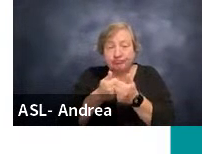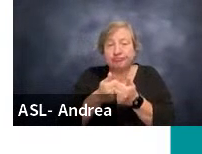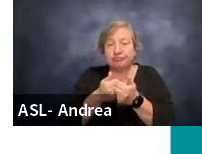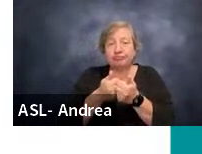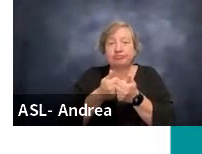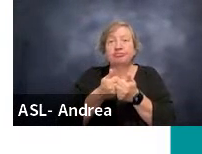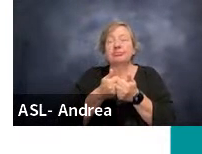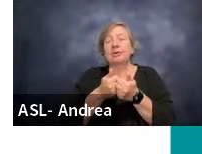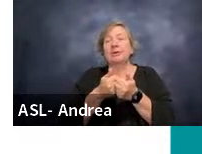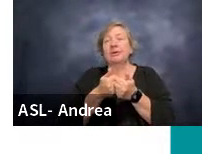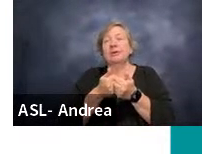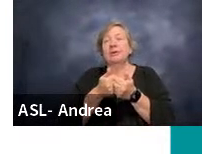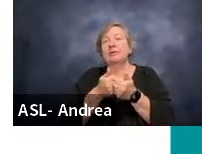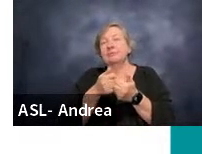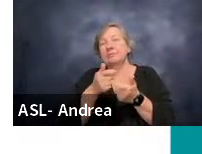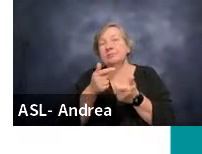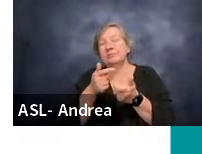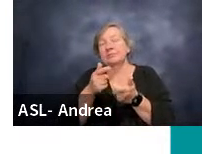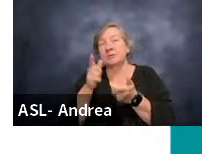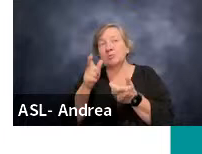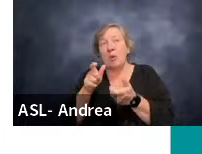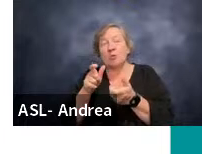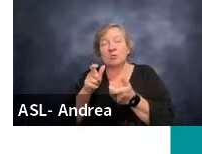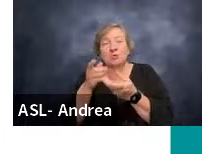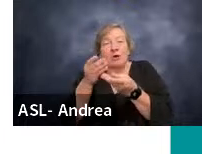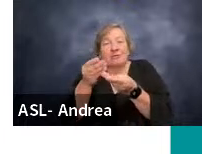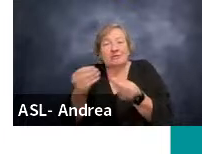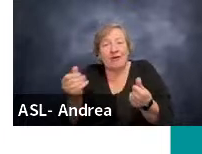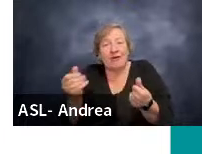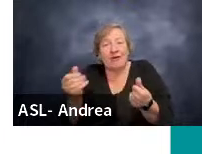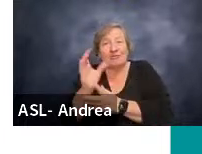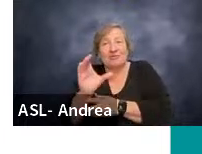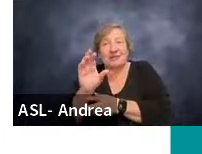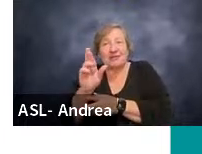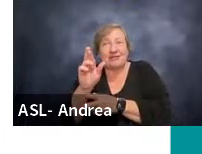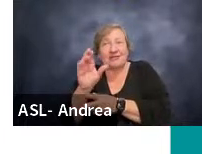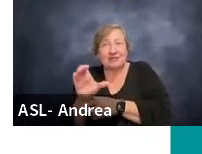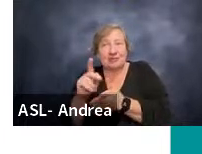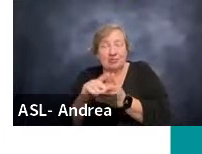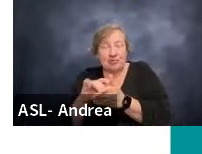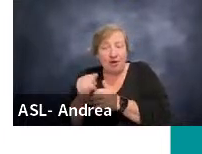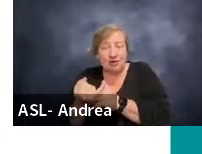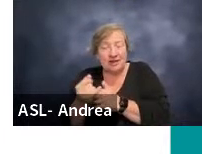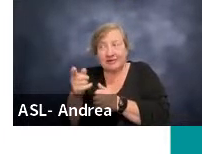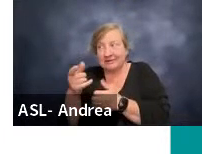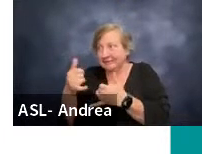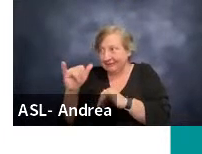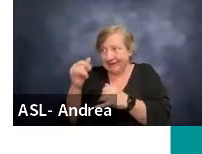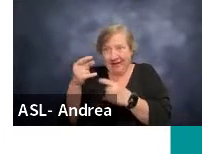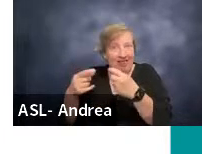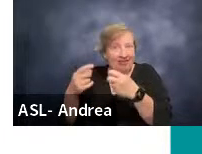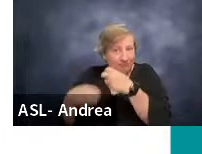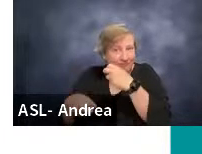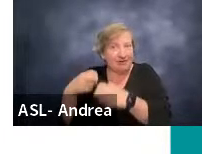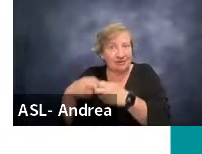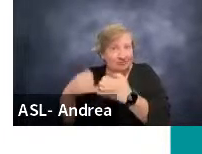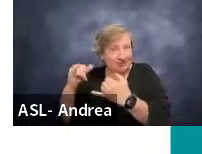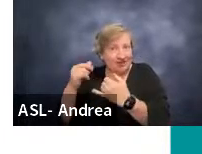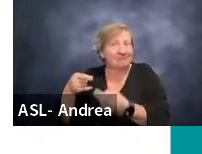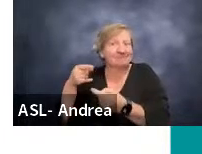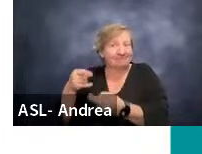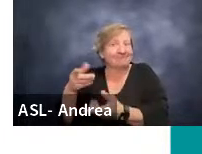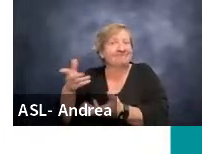were intended to be addressed by the CRC project were not addressed